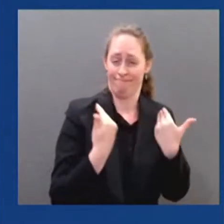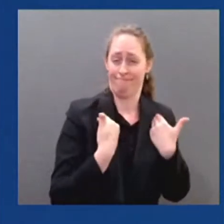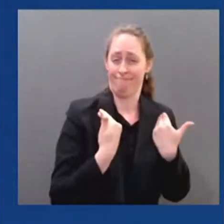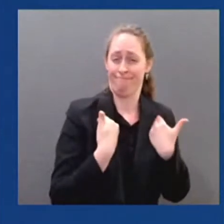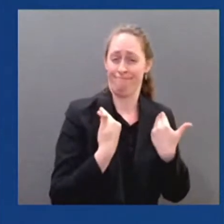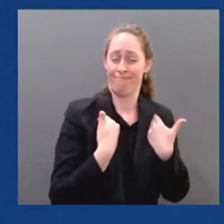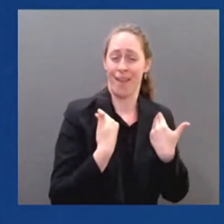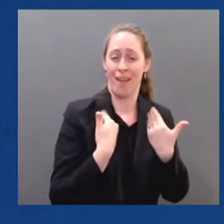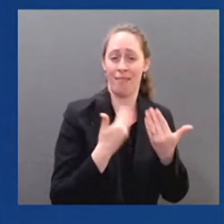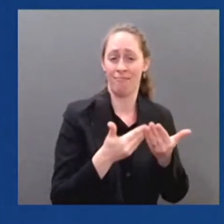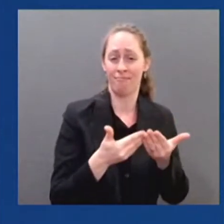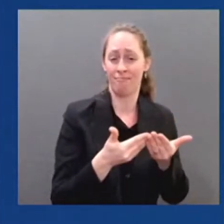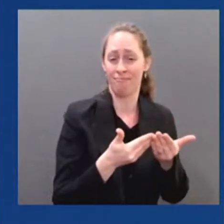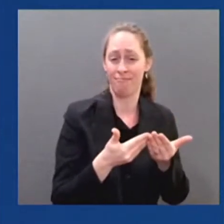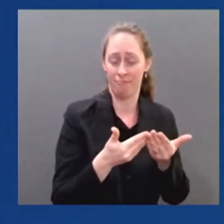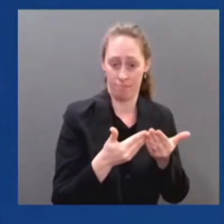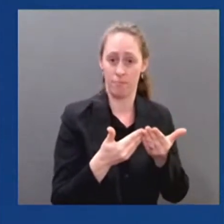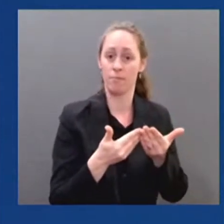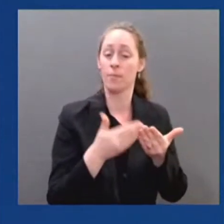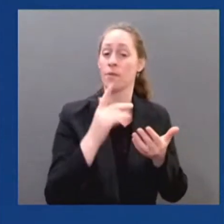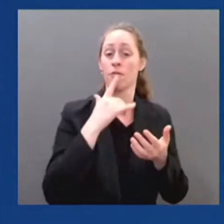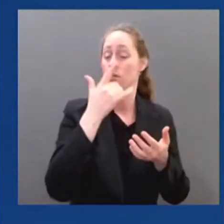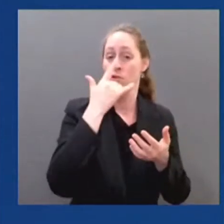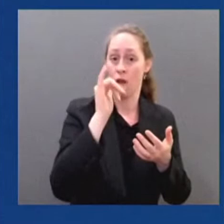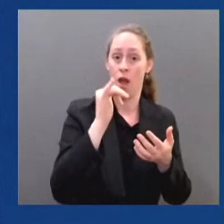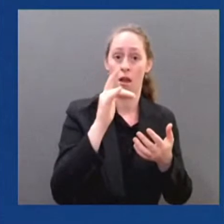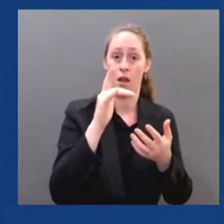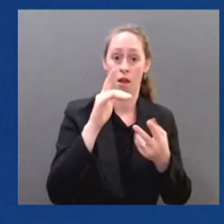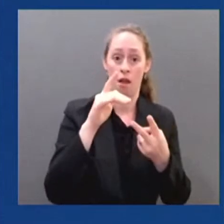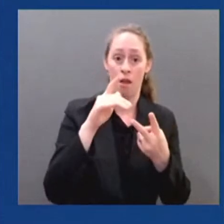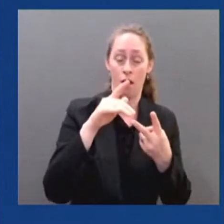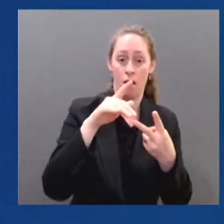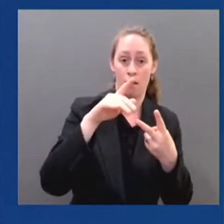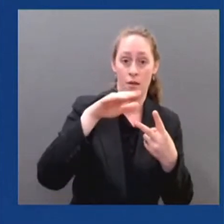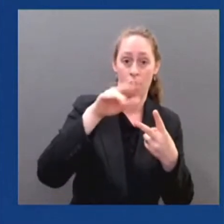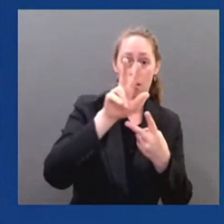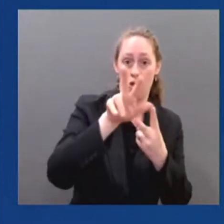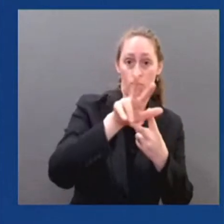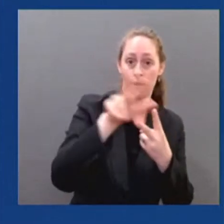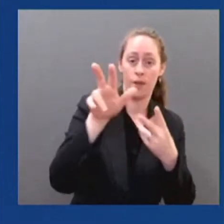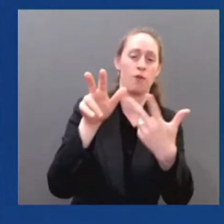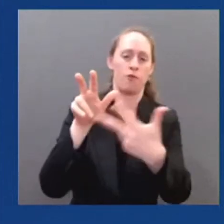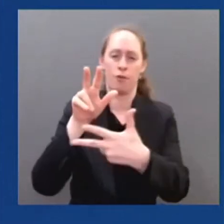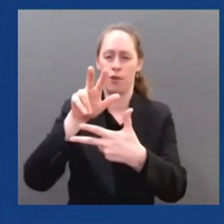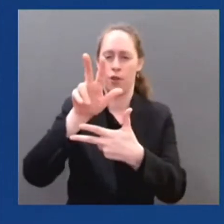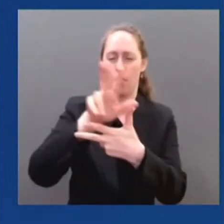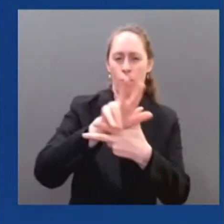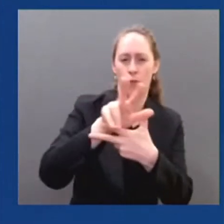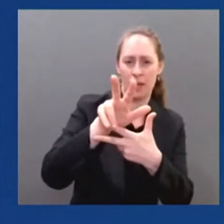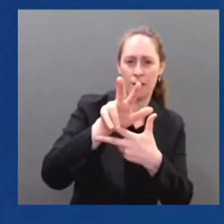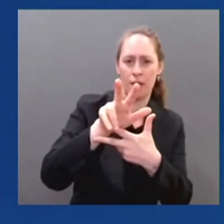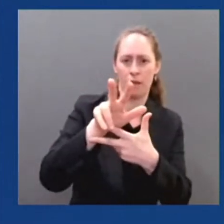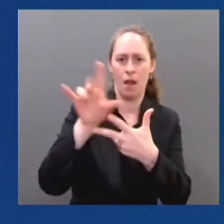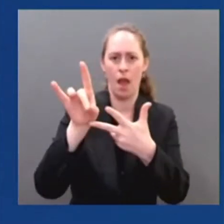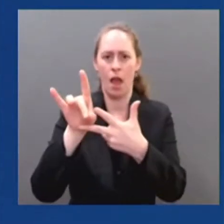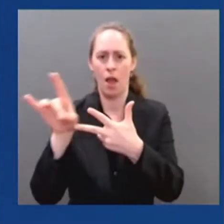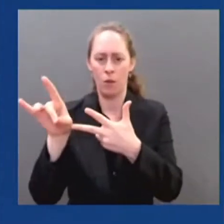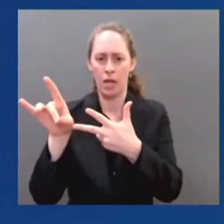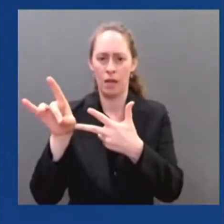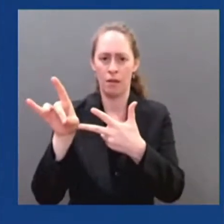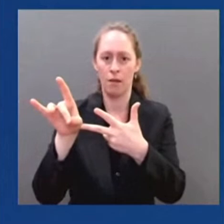Pfizer, up to 8 weeks. Just wondering how you'd advise parents to think about how far they should space out those